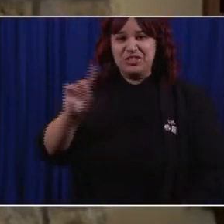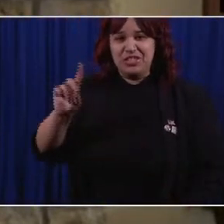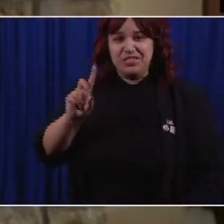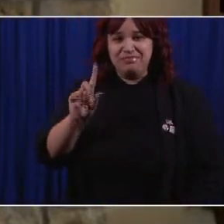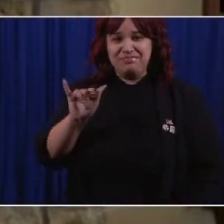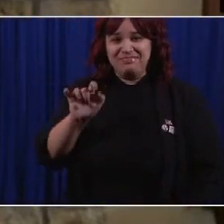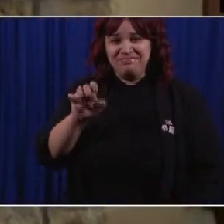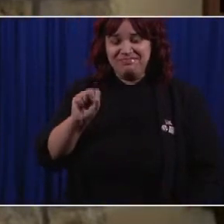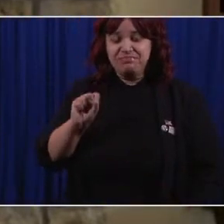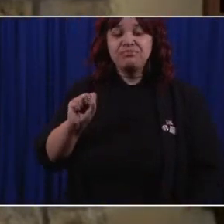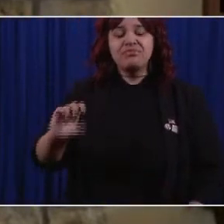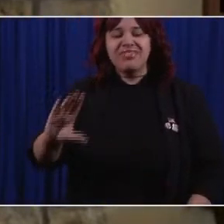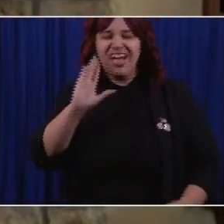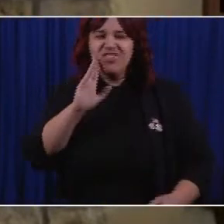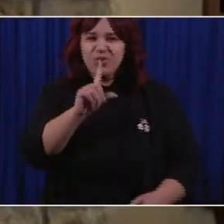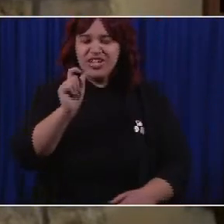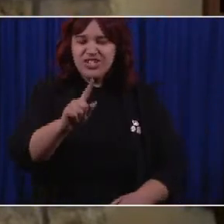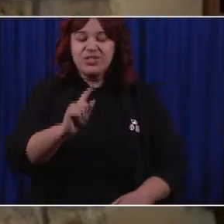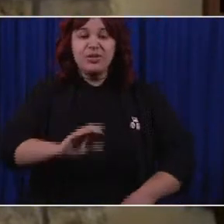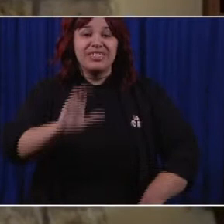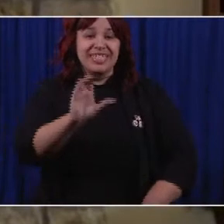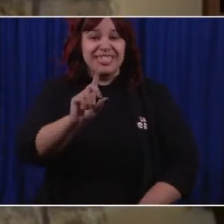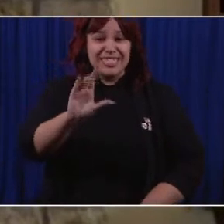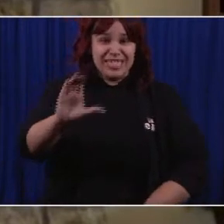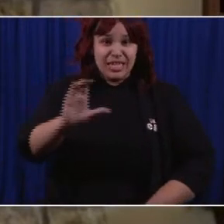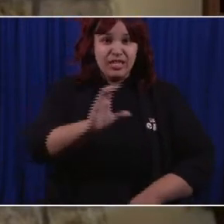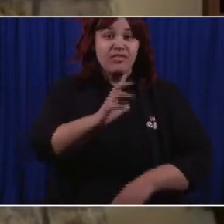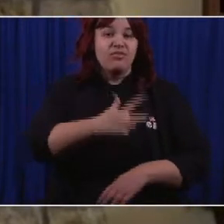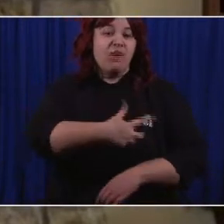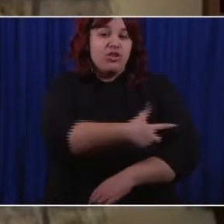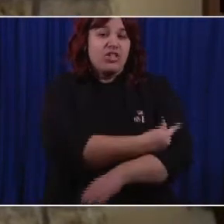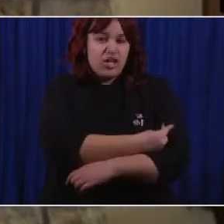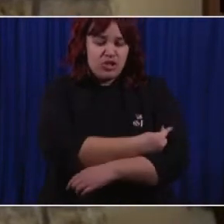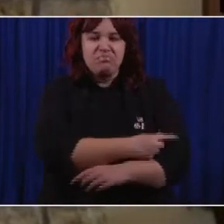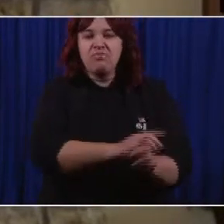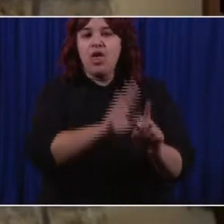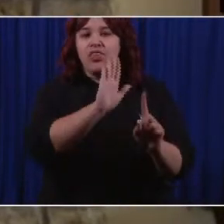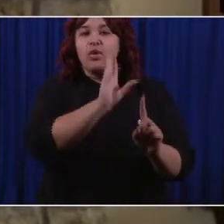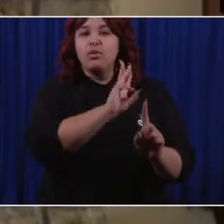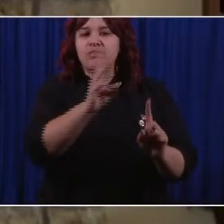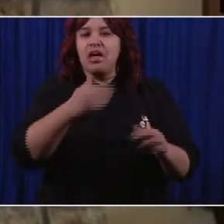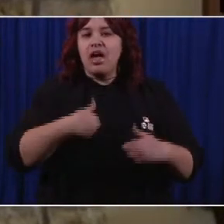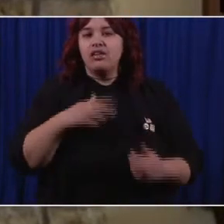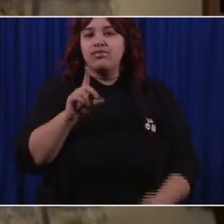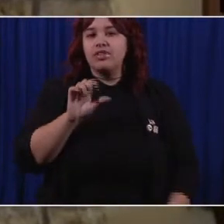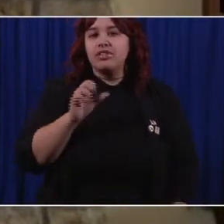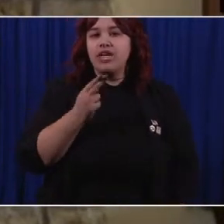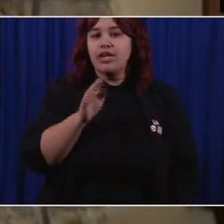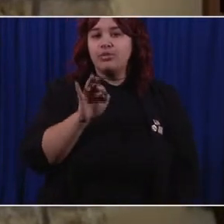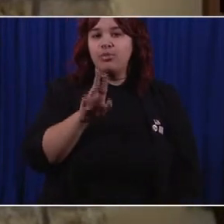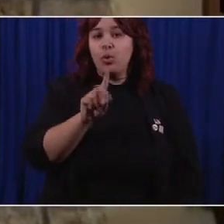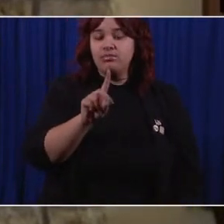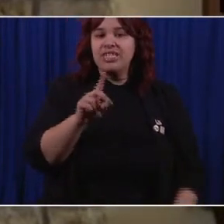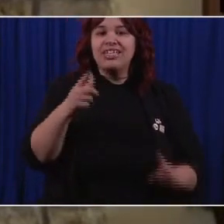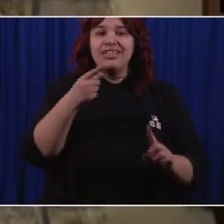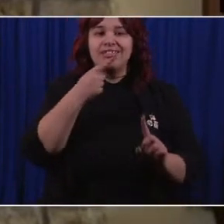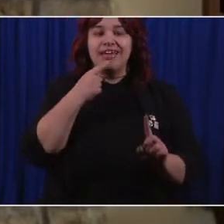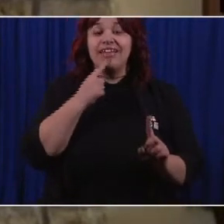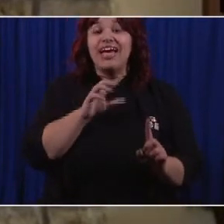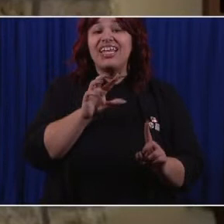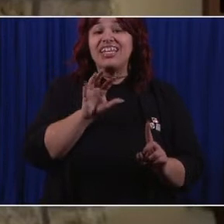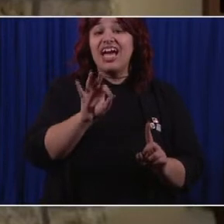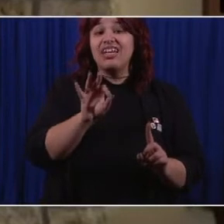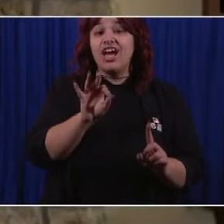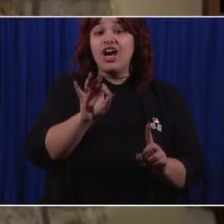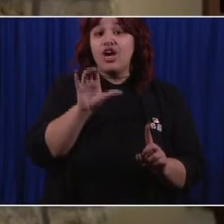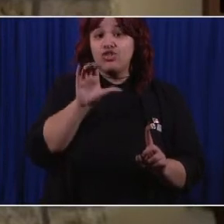following the CDC vaccination dashboard for some time. The CDC indicates Ohio has received 960,000 vaccines. You